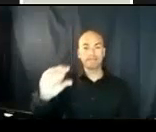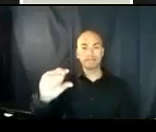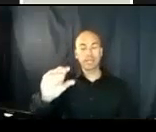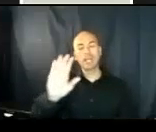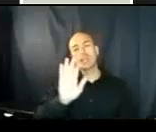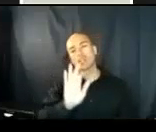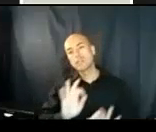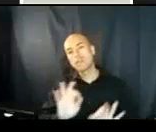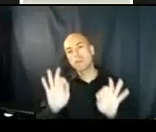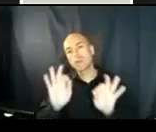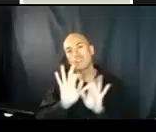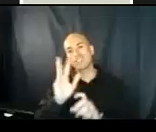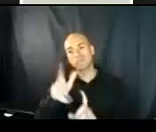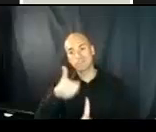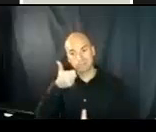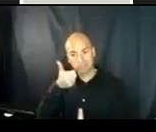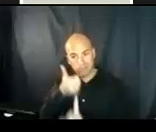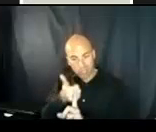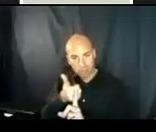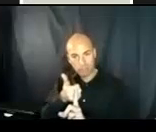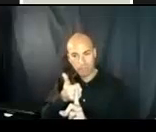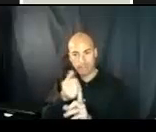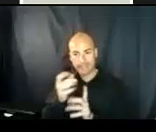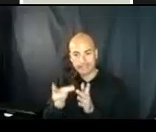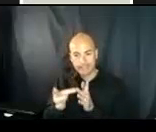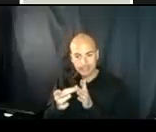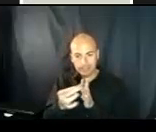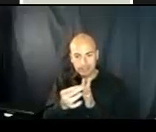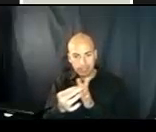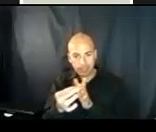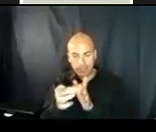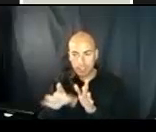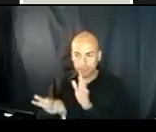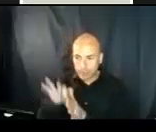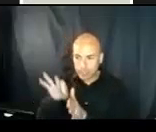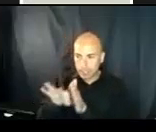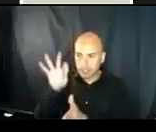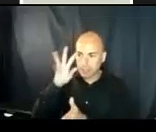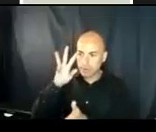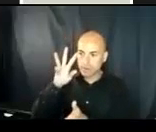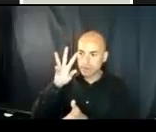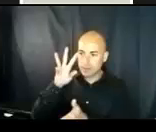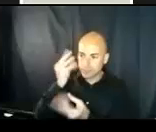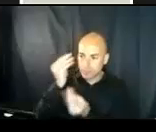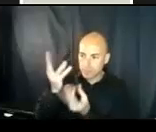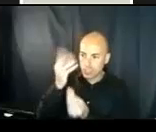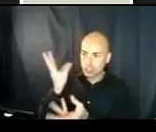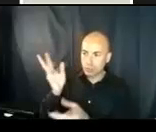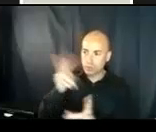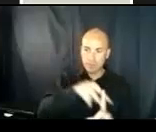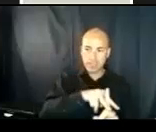to navigate and find the information you want them to find easily. This is not